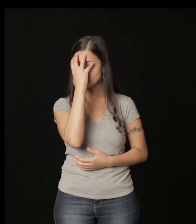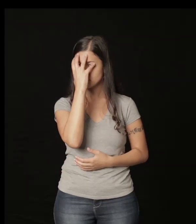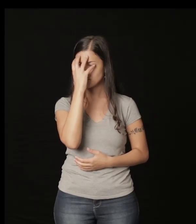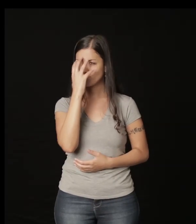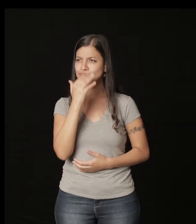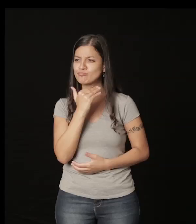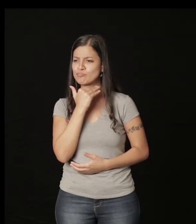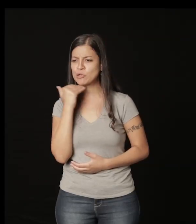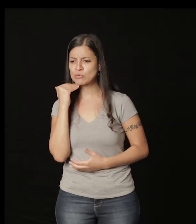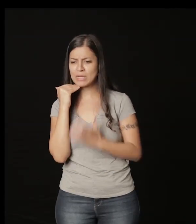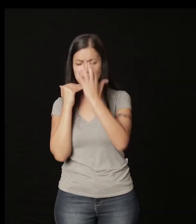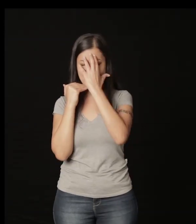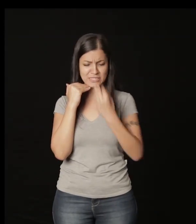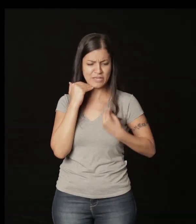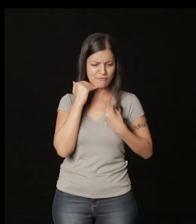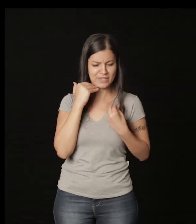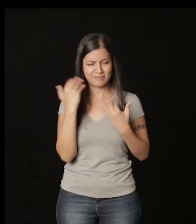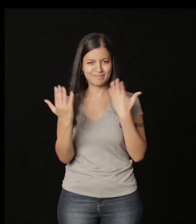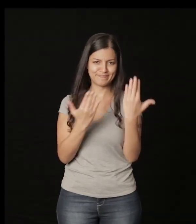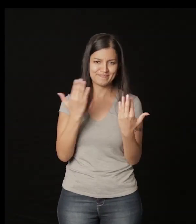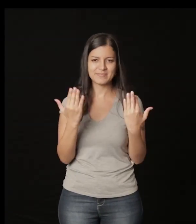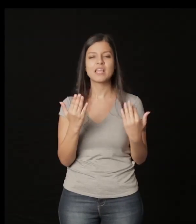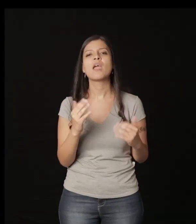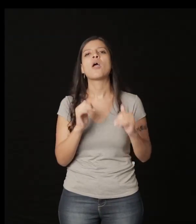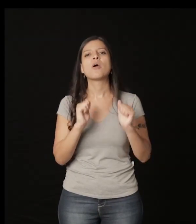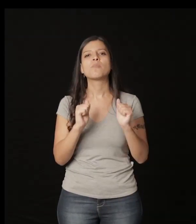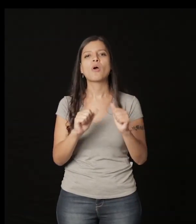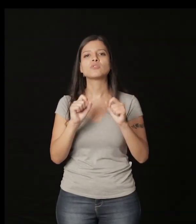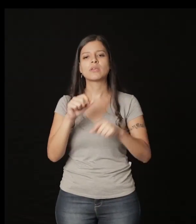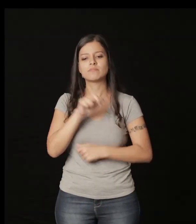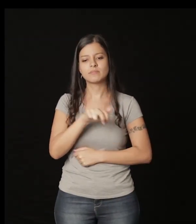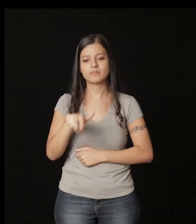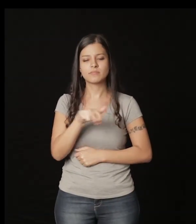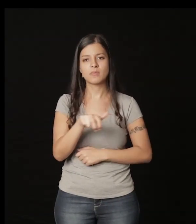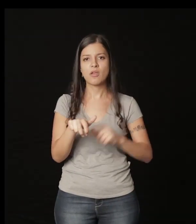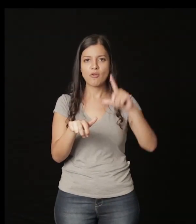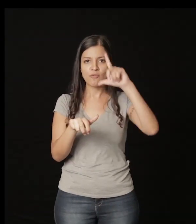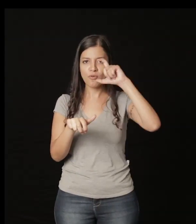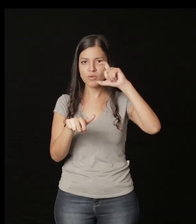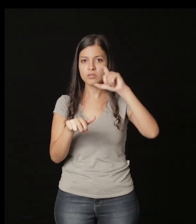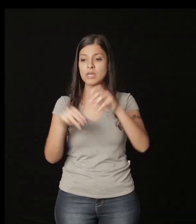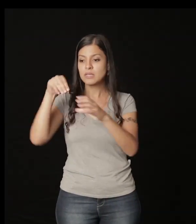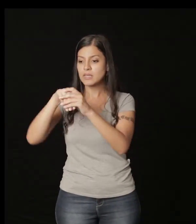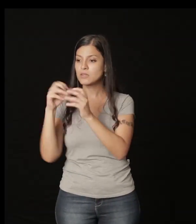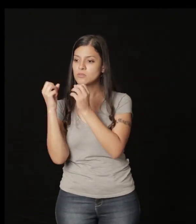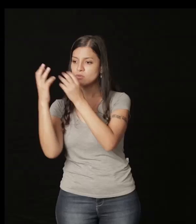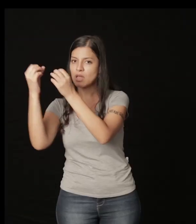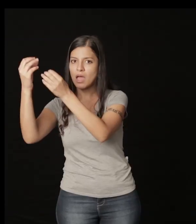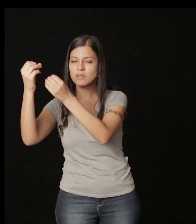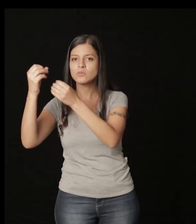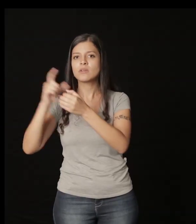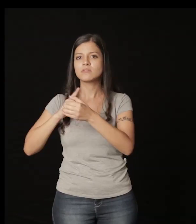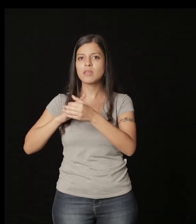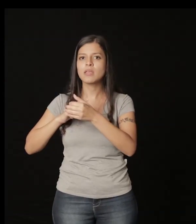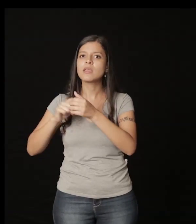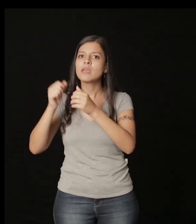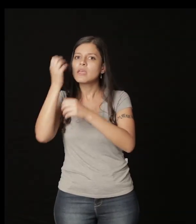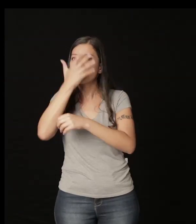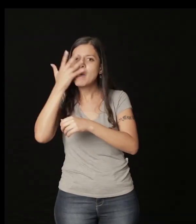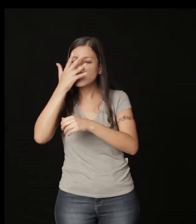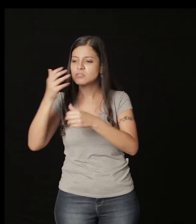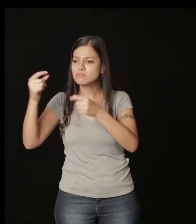of death mask or life mask that can be rotated in space. And compared to a database of images,